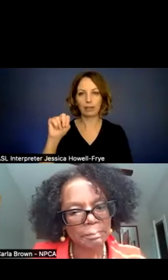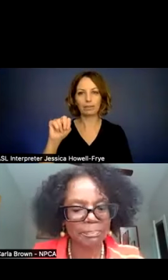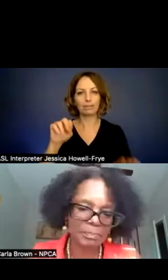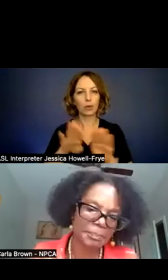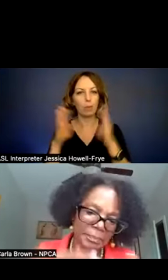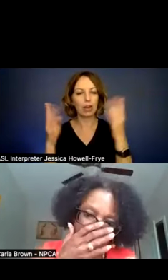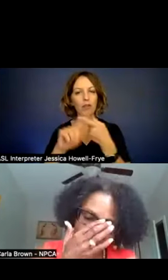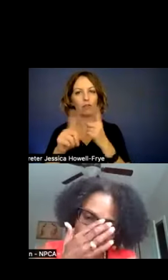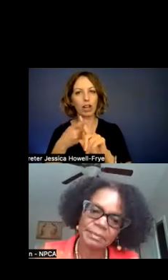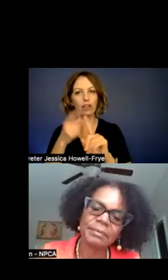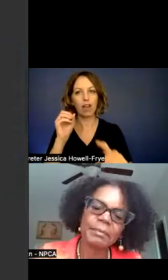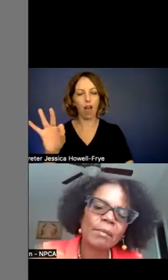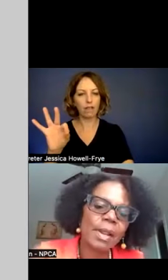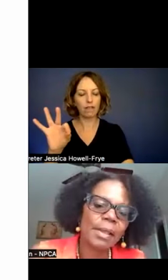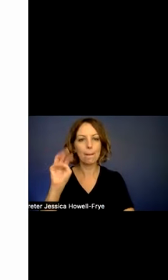Malaysia?